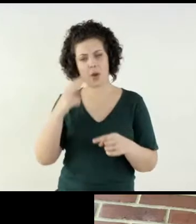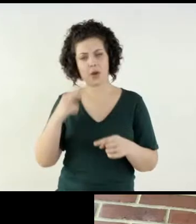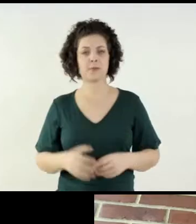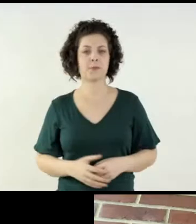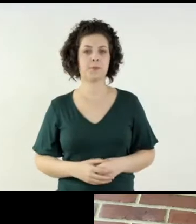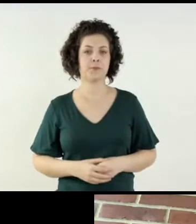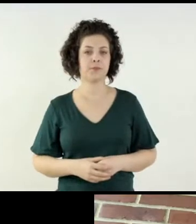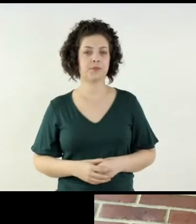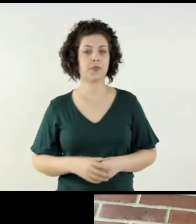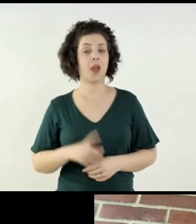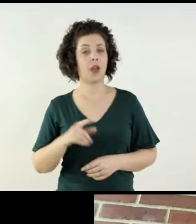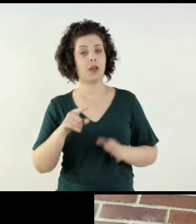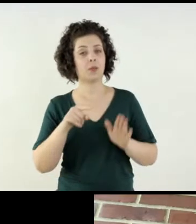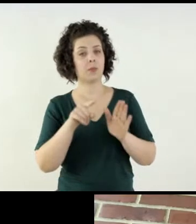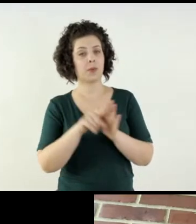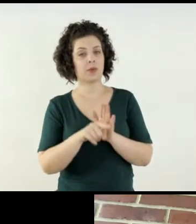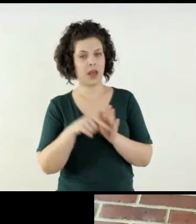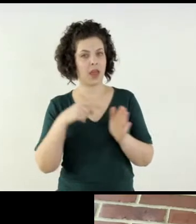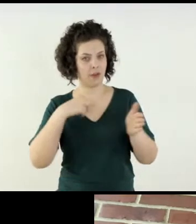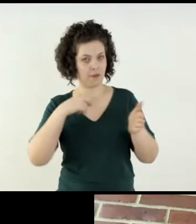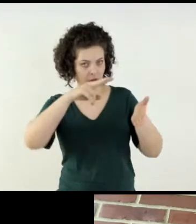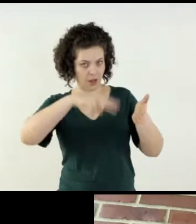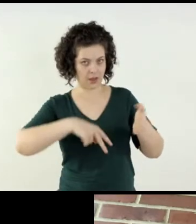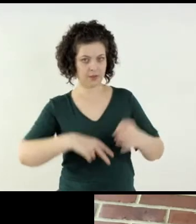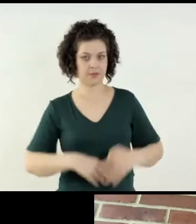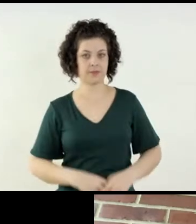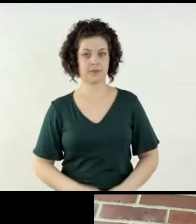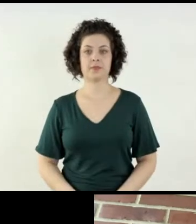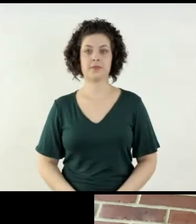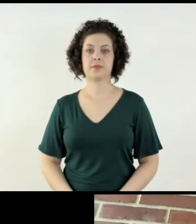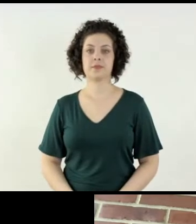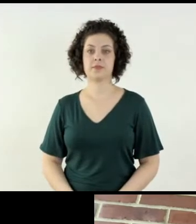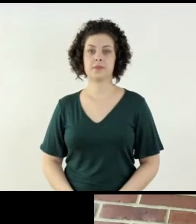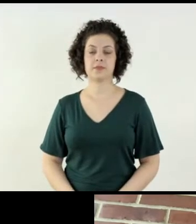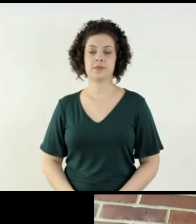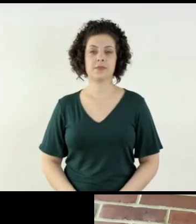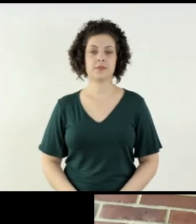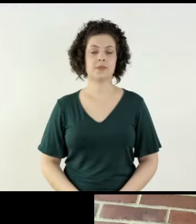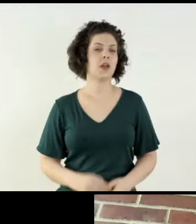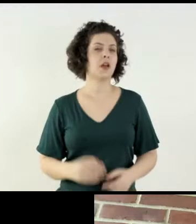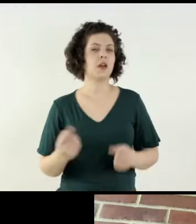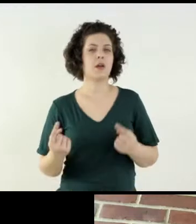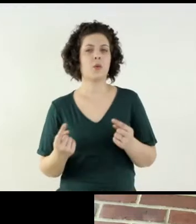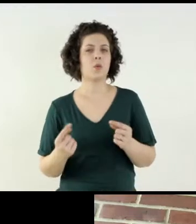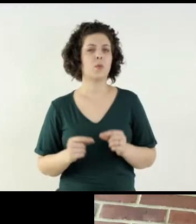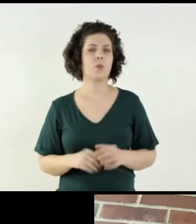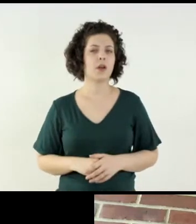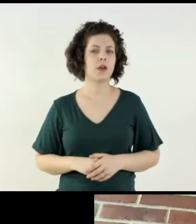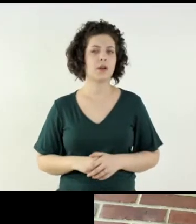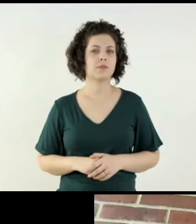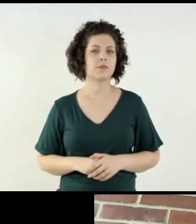let me read it for you. What is the importance of presence and physicality in your work,